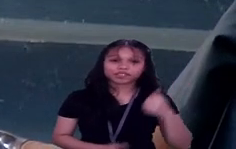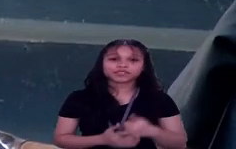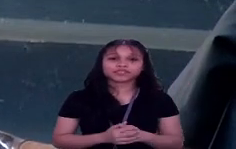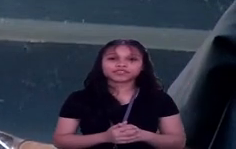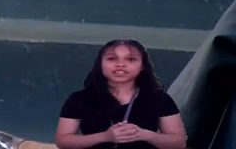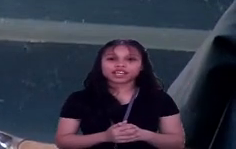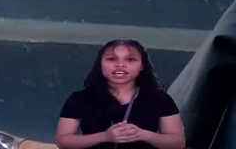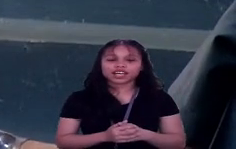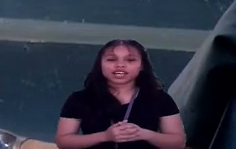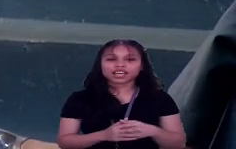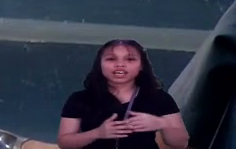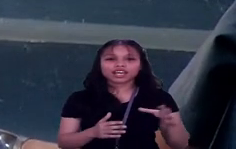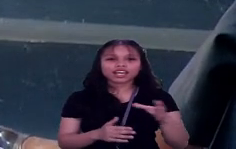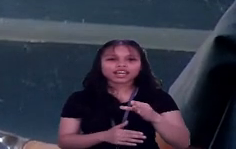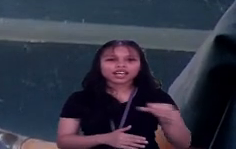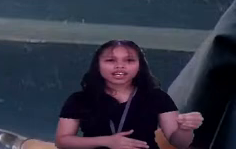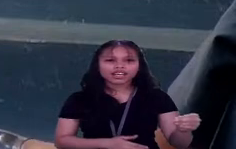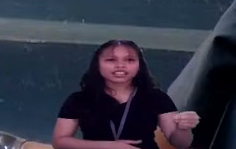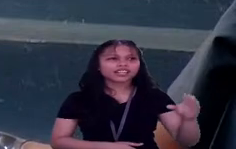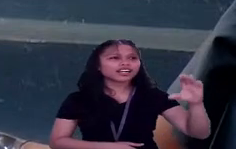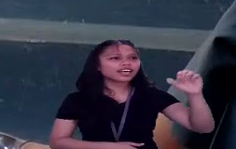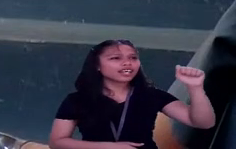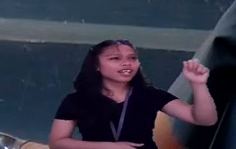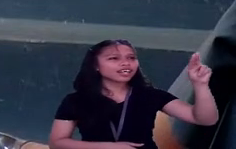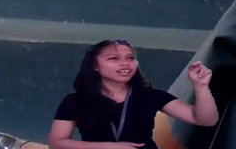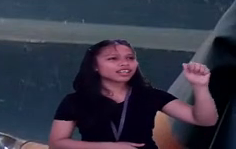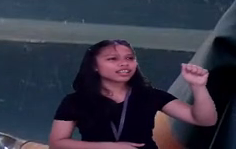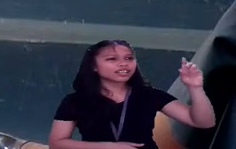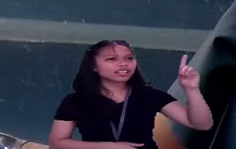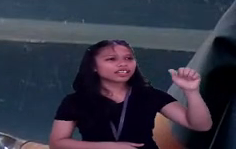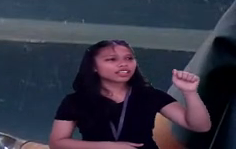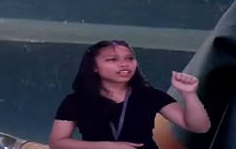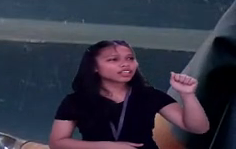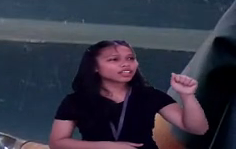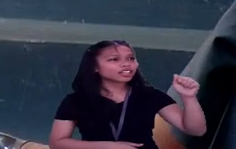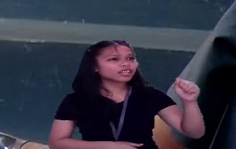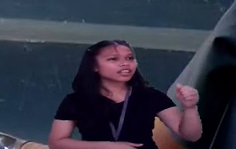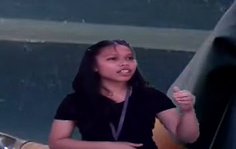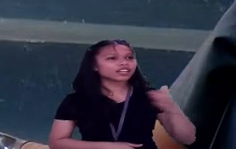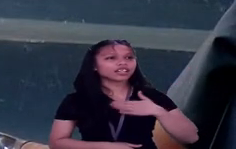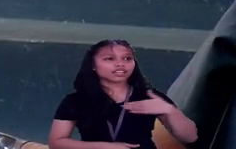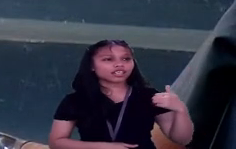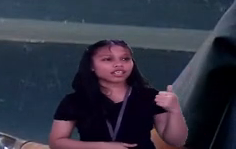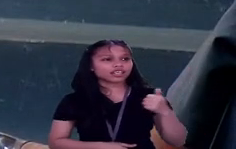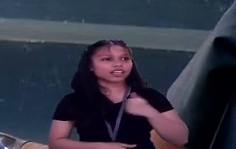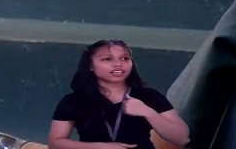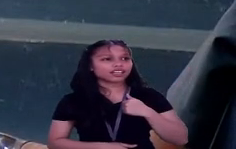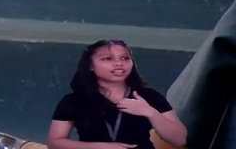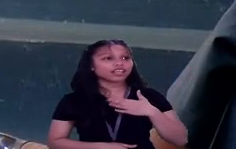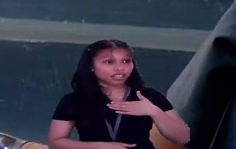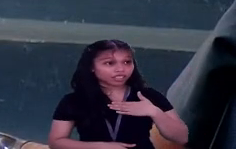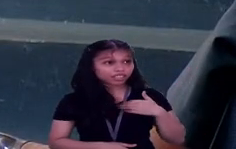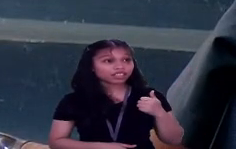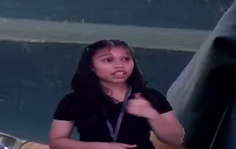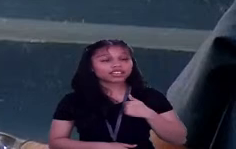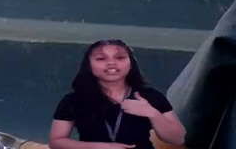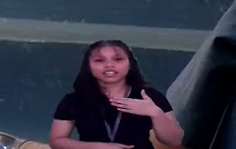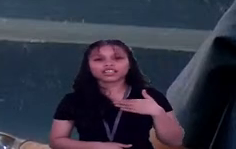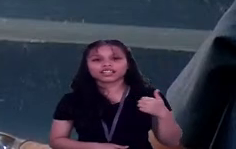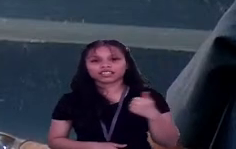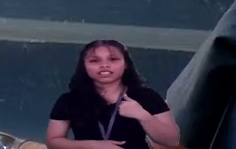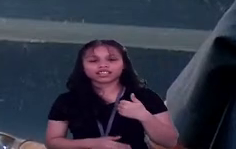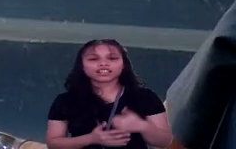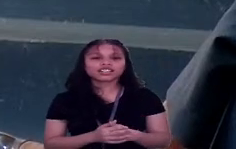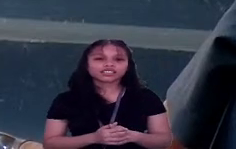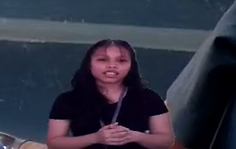Winnipeg, Canada, because our relatives in my father's side is there. So practically speaking, I already have a place to stay at